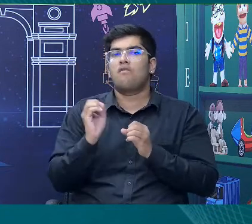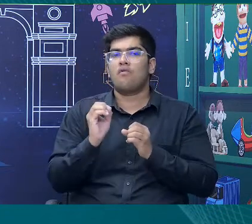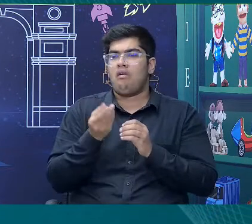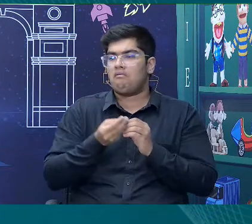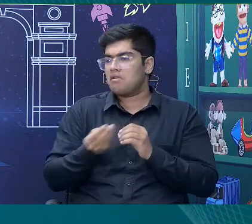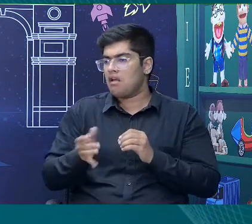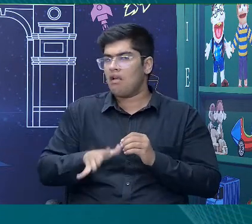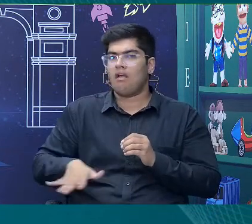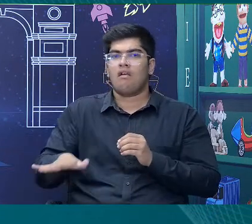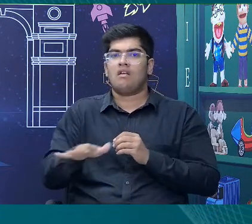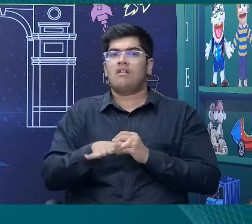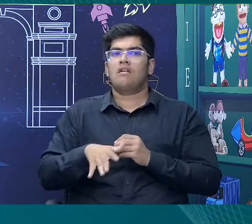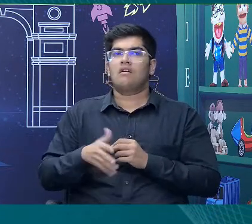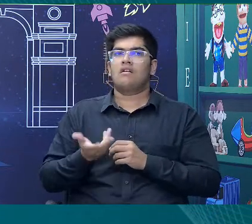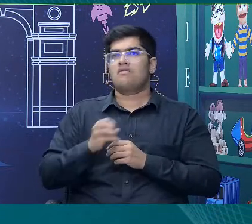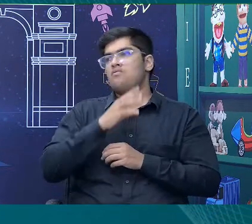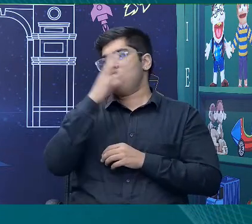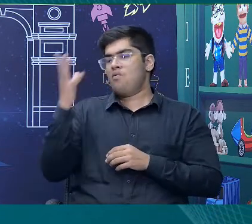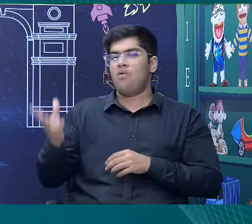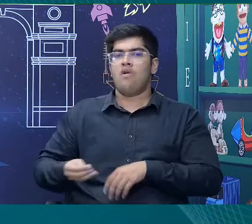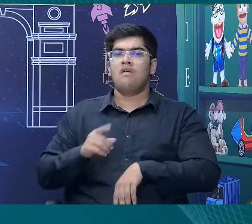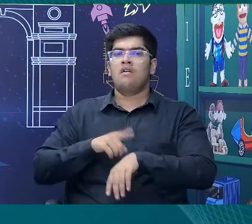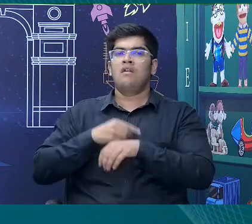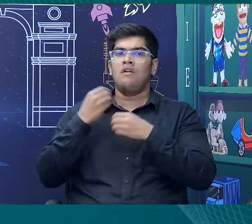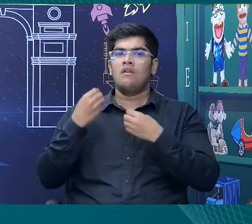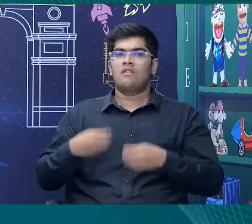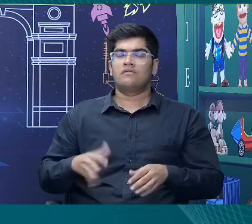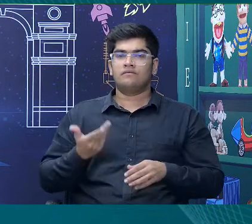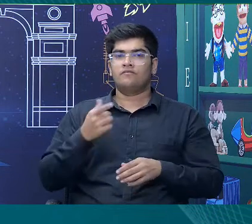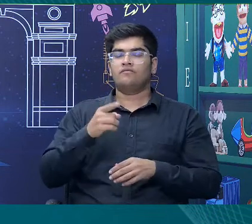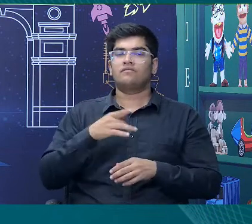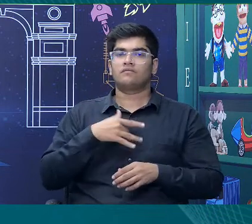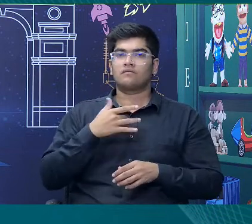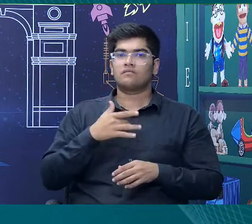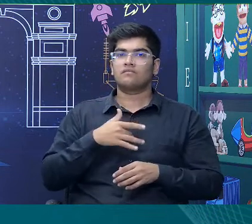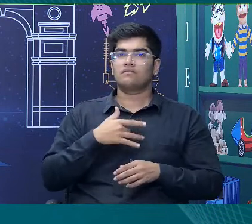Yeah. This makes him,